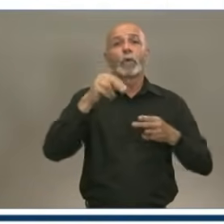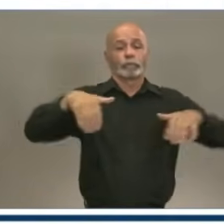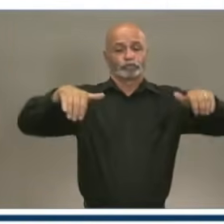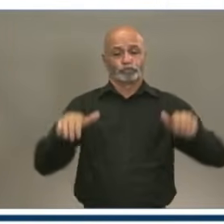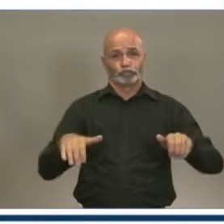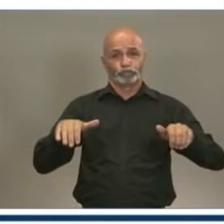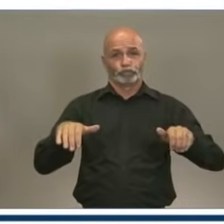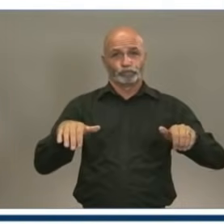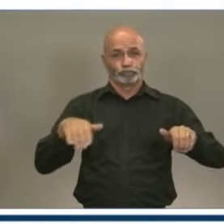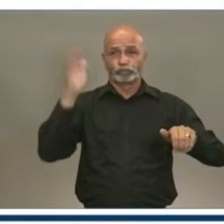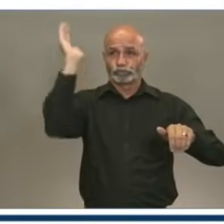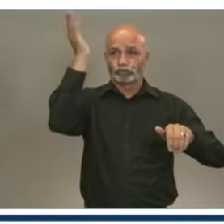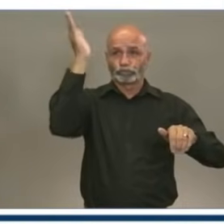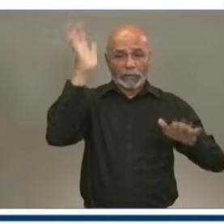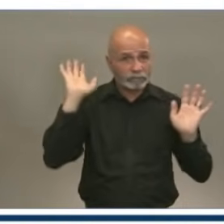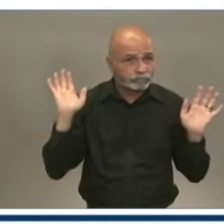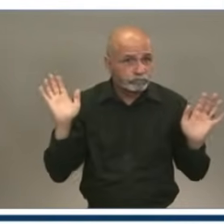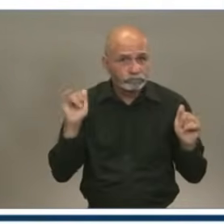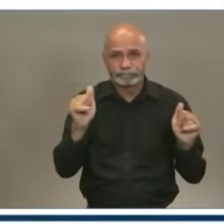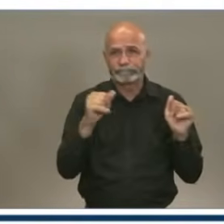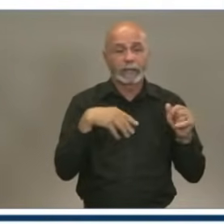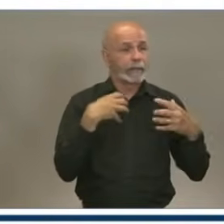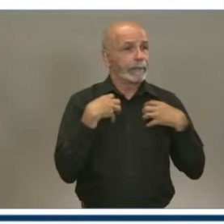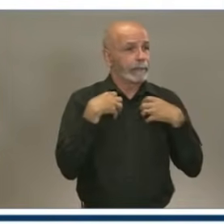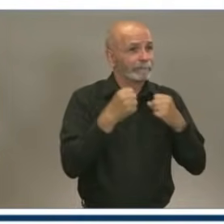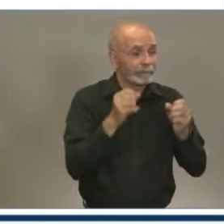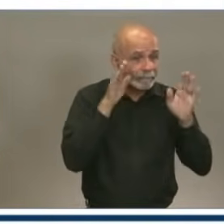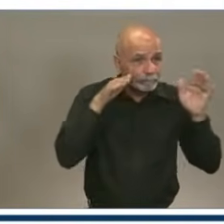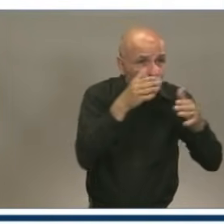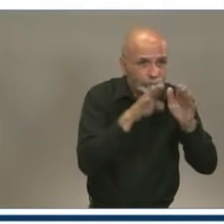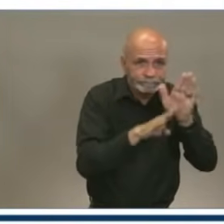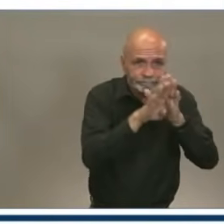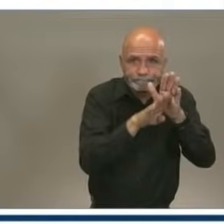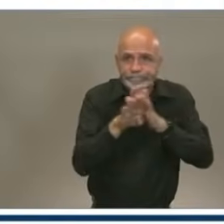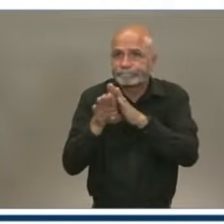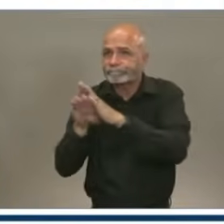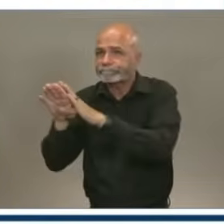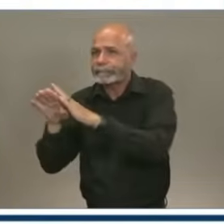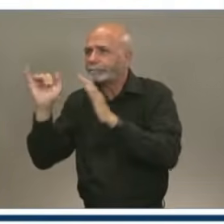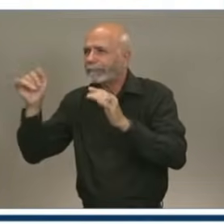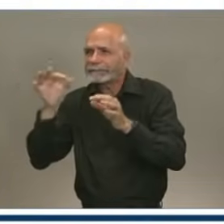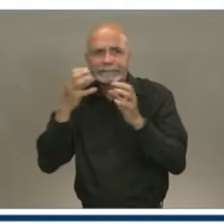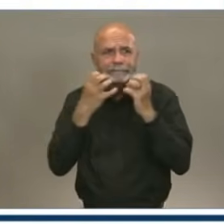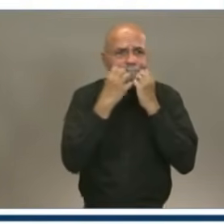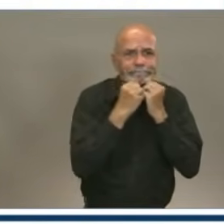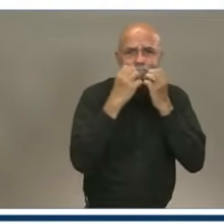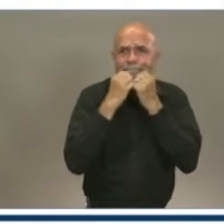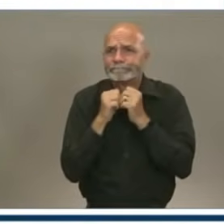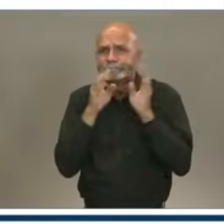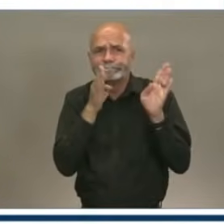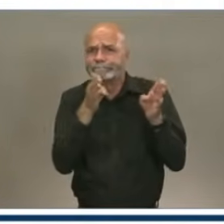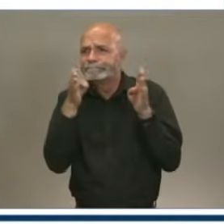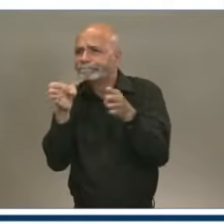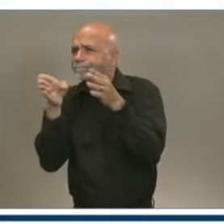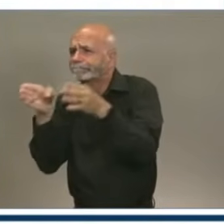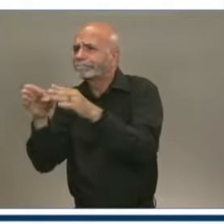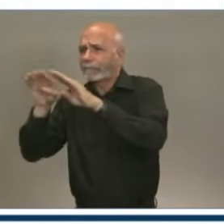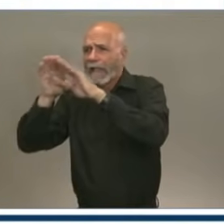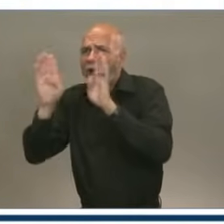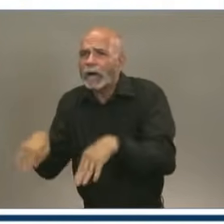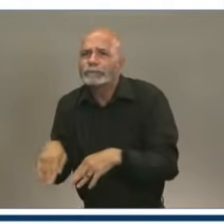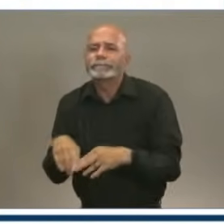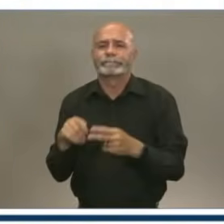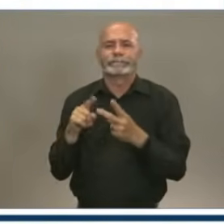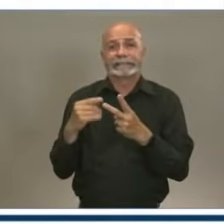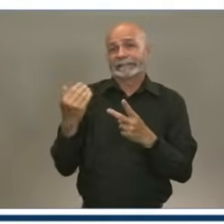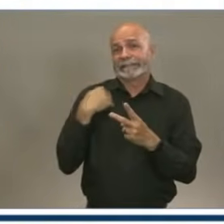in healthcare, in a myriad of different issues that I felt like we needed to pay attention to. Housing. We made an awesome announcement today